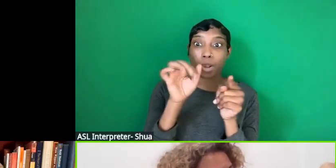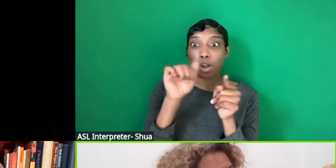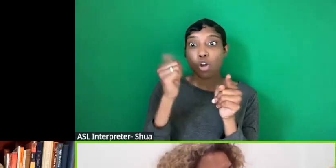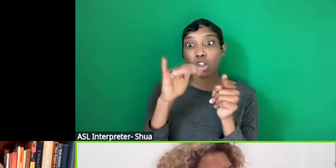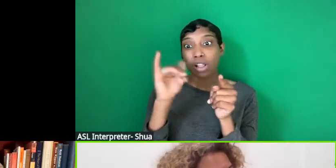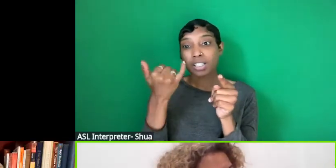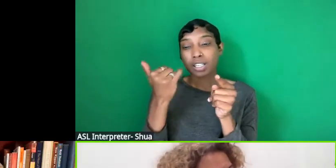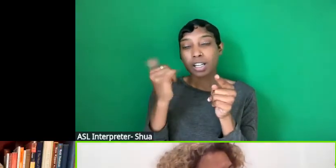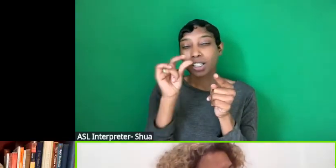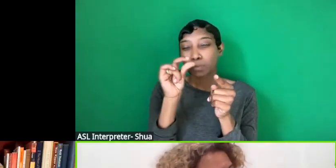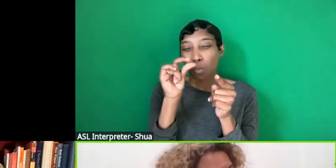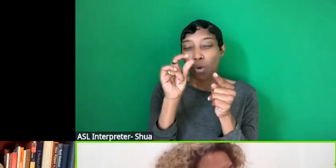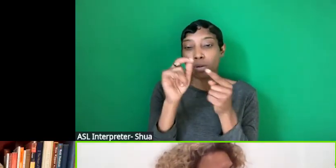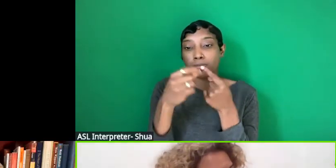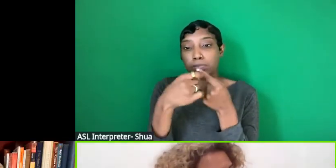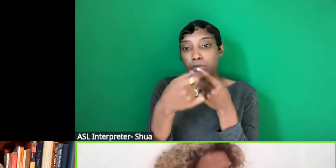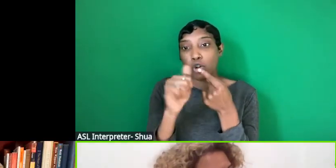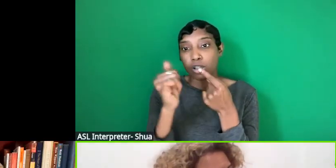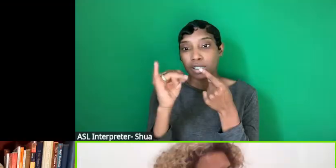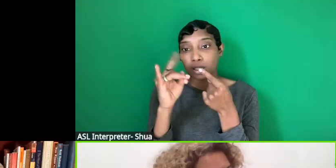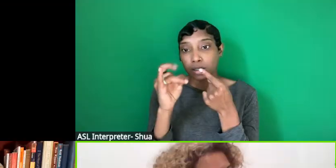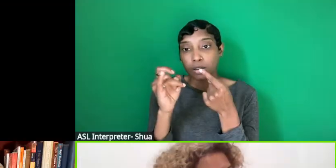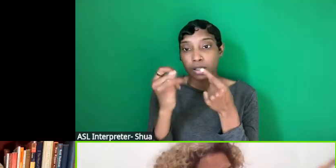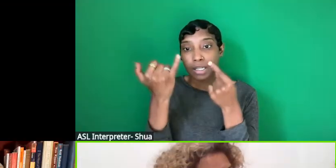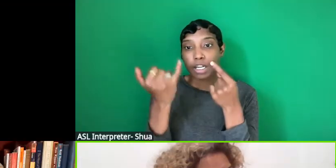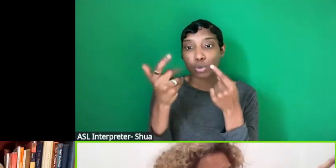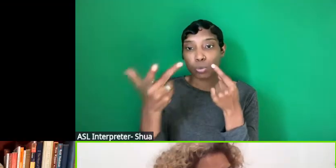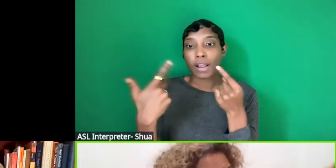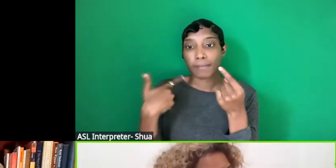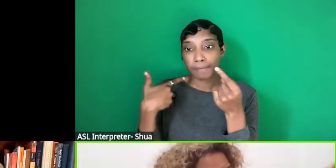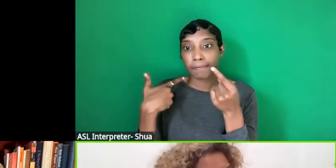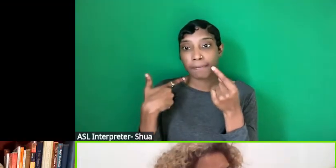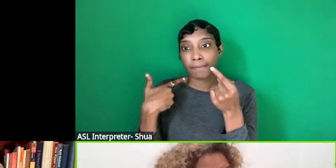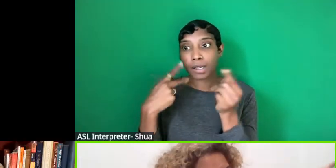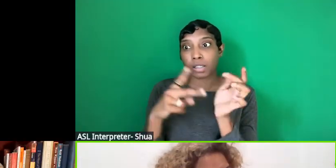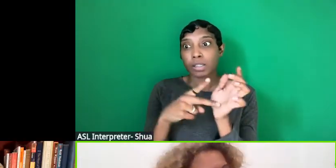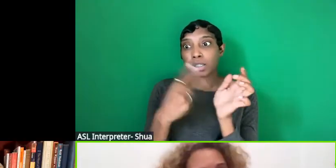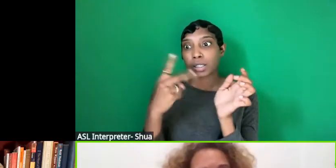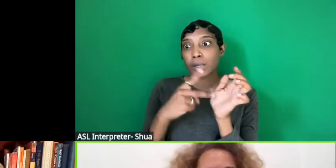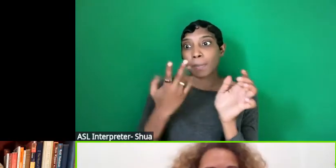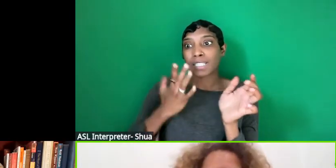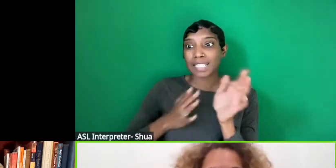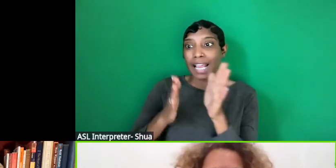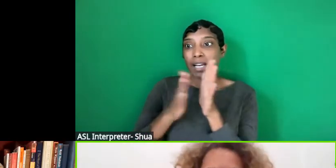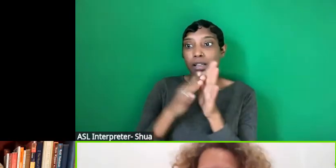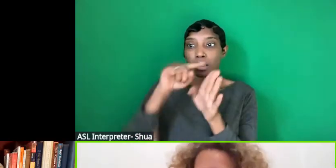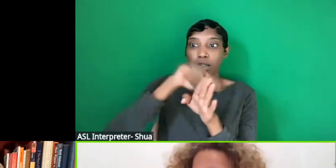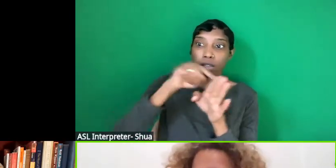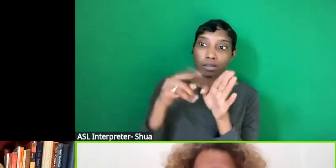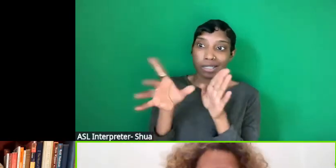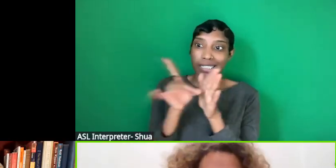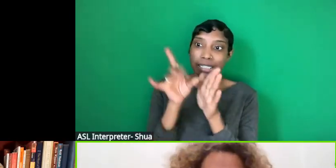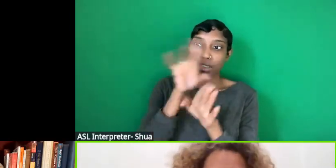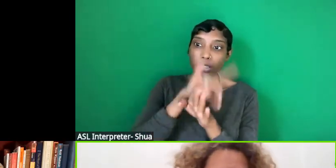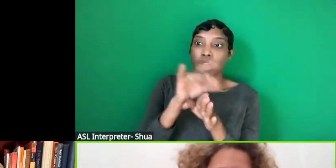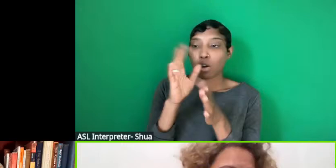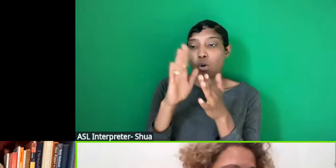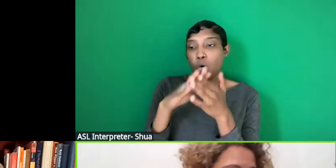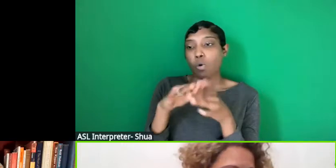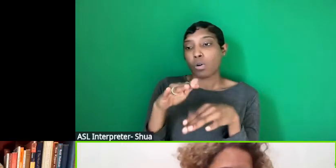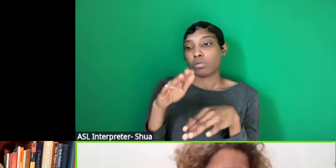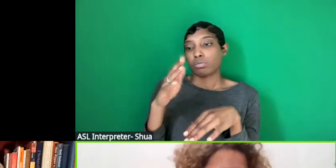tiny piece off. And now you have double-sided sticky right there. That will hold your embellishments